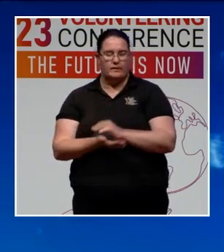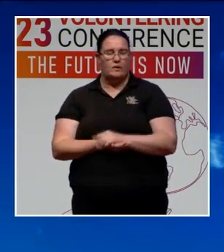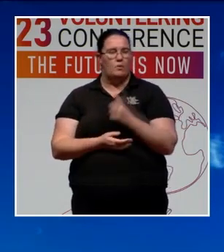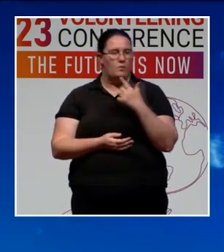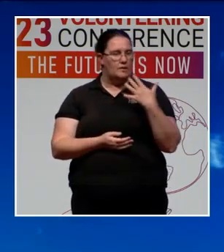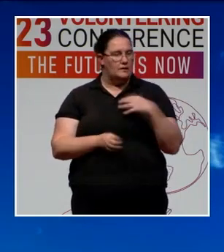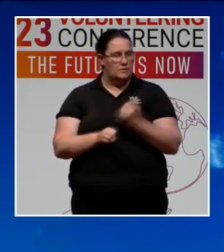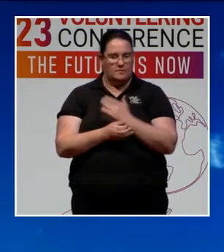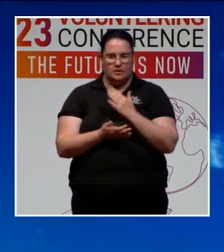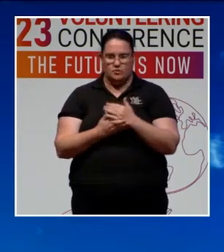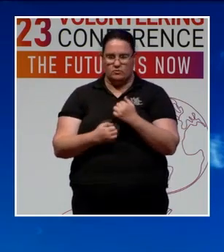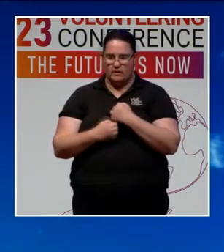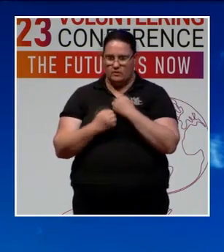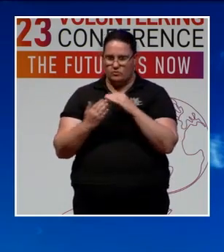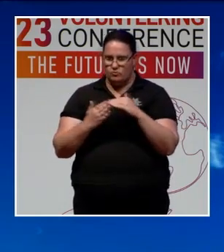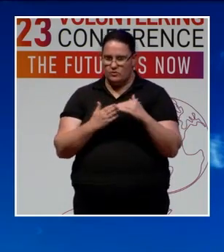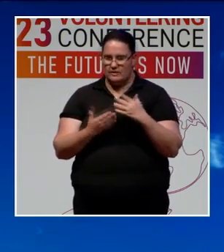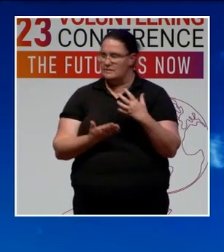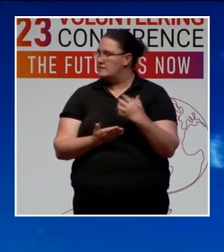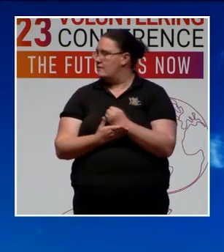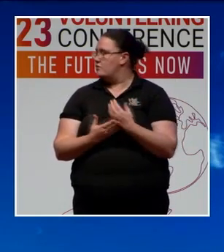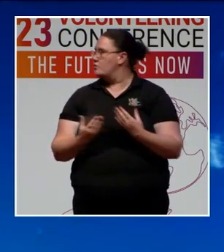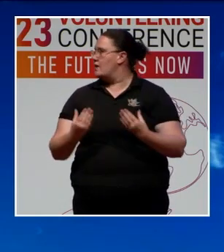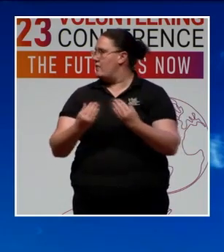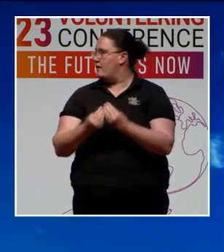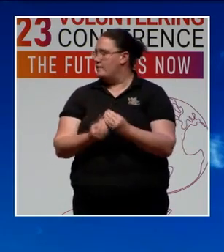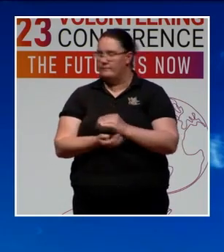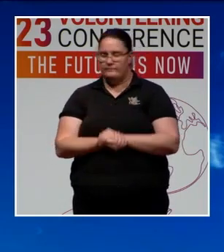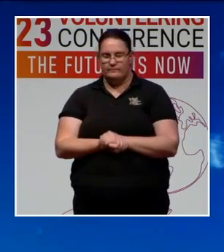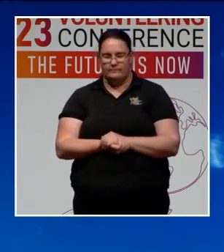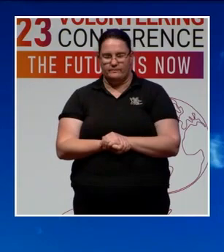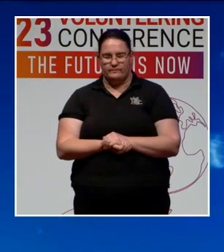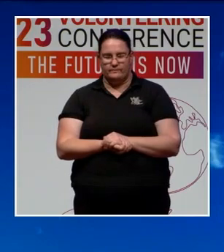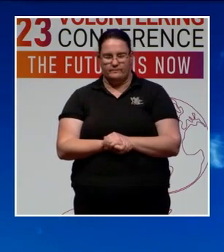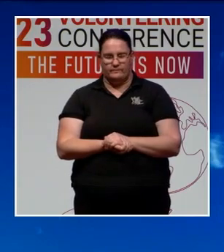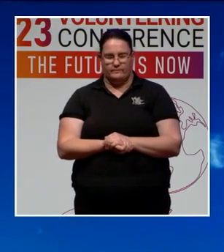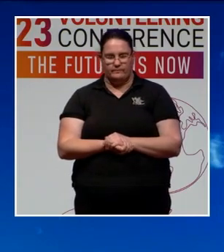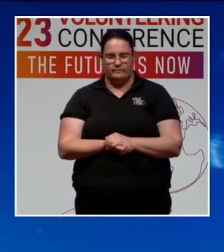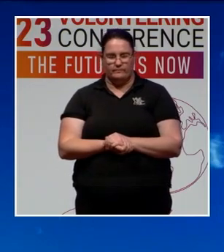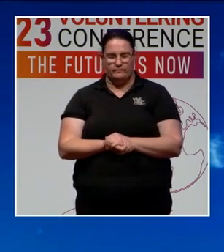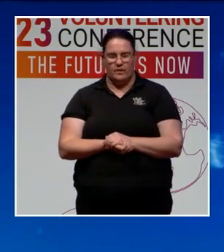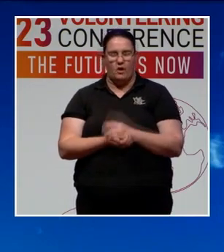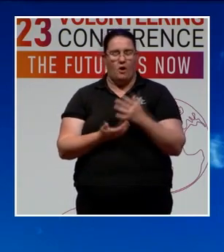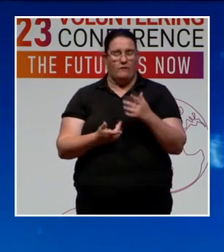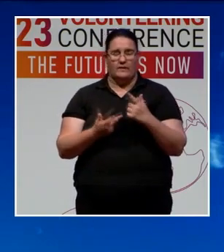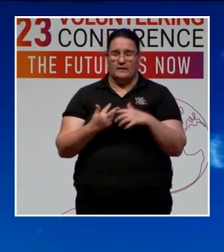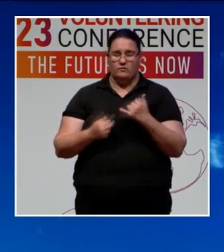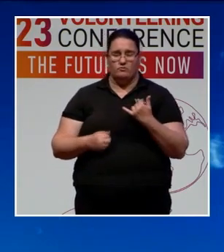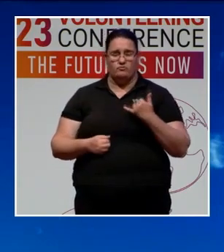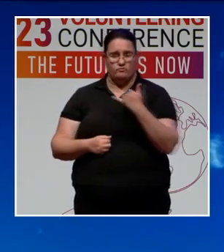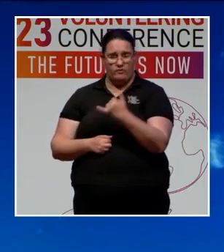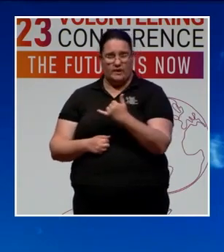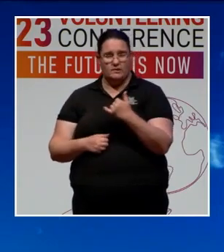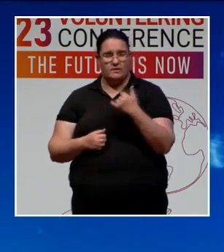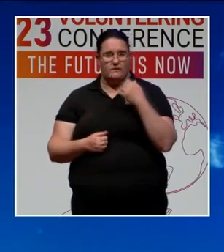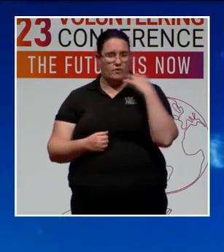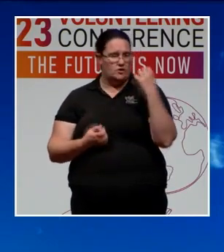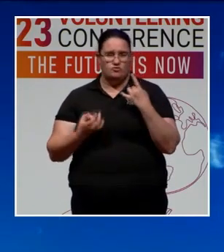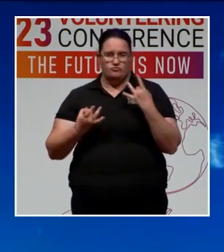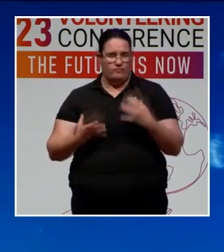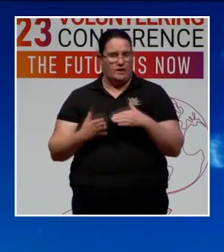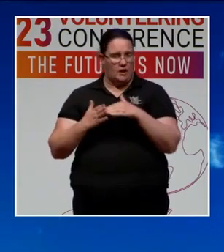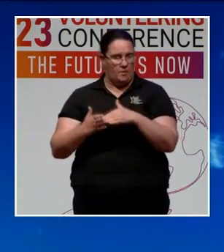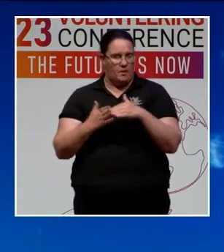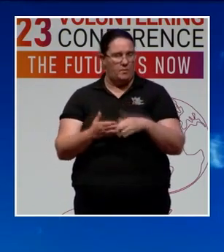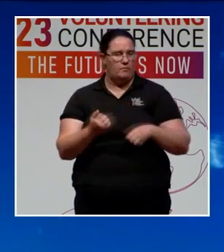and together. They are often at the end of the phone, ready and willing to listen and support people